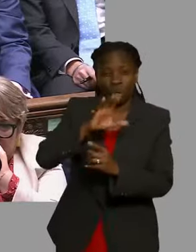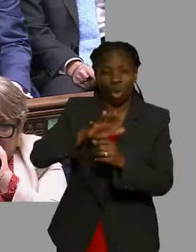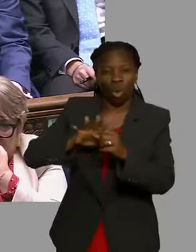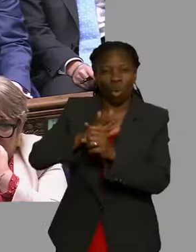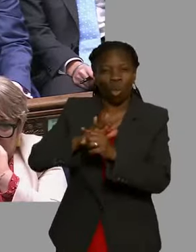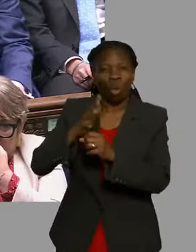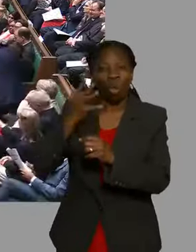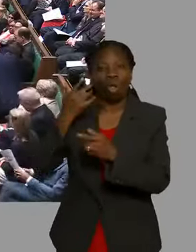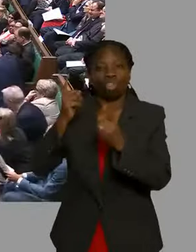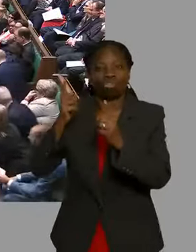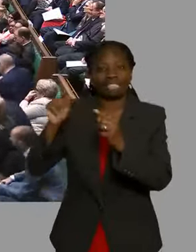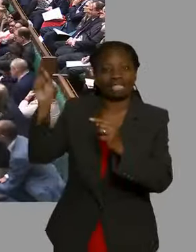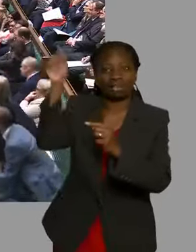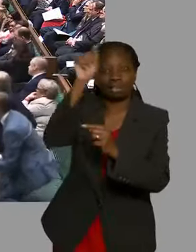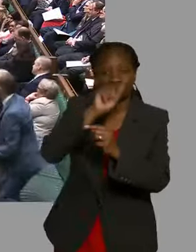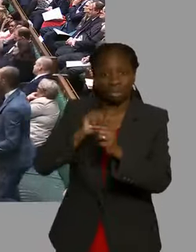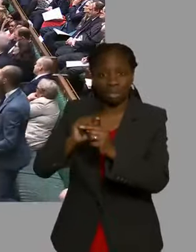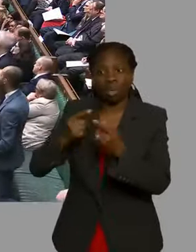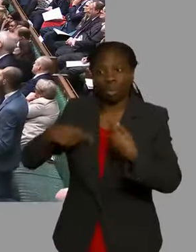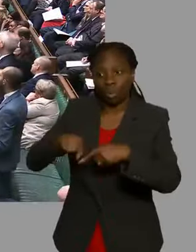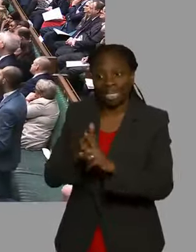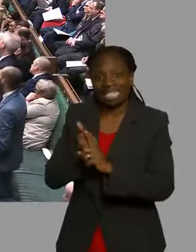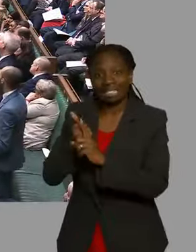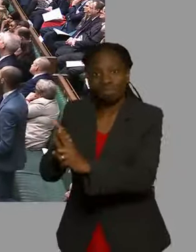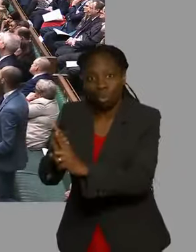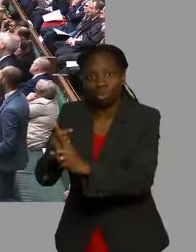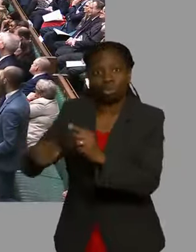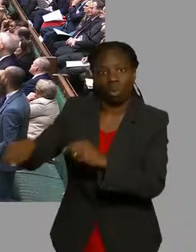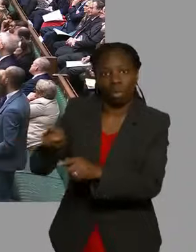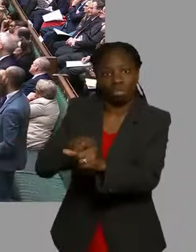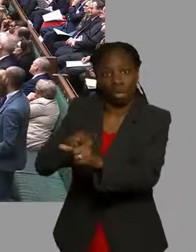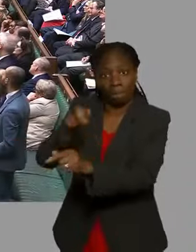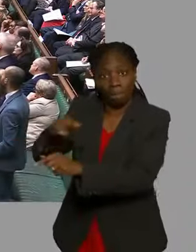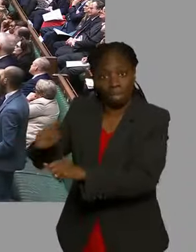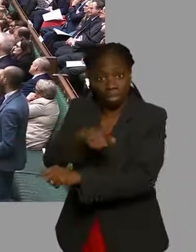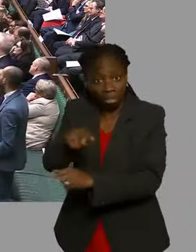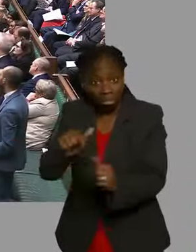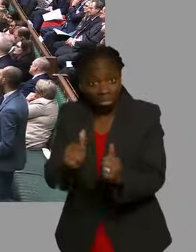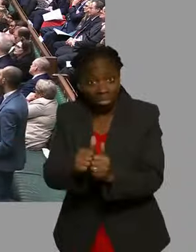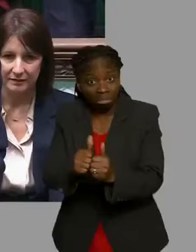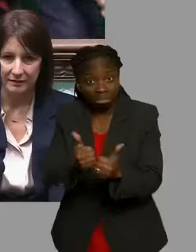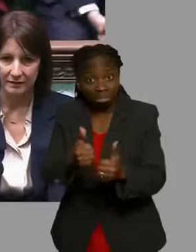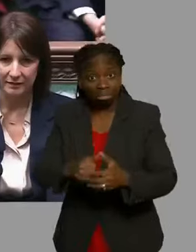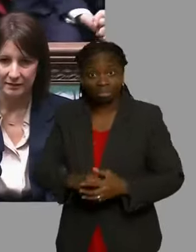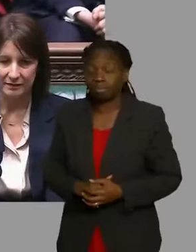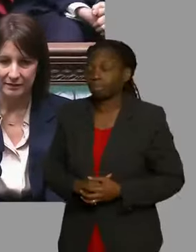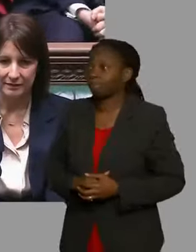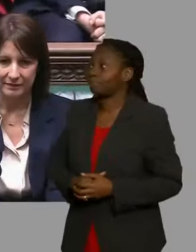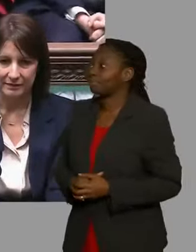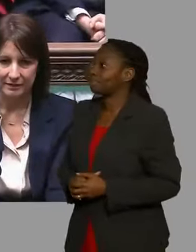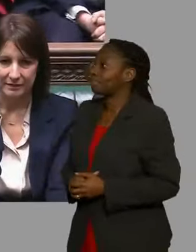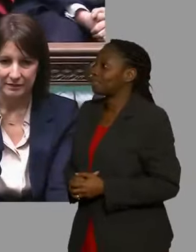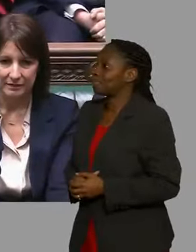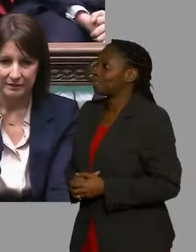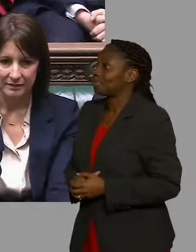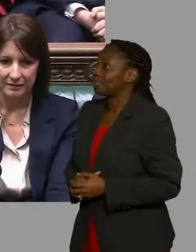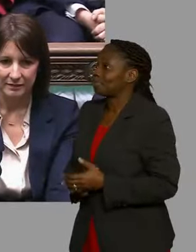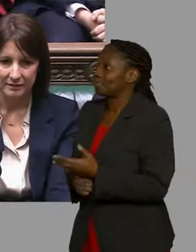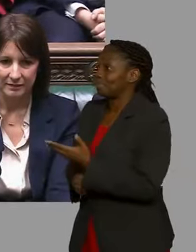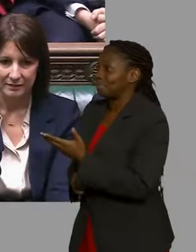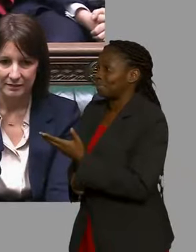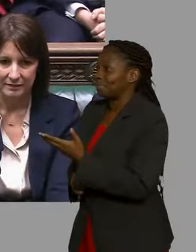they deserve? We should support these young people, and we continue to work across the sector